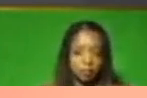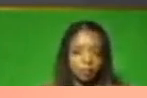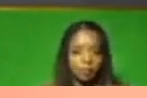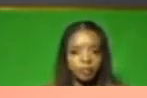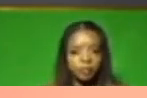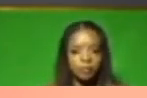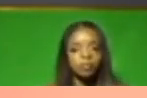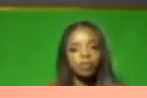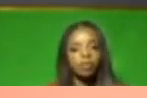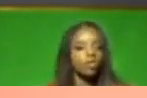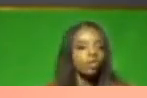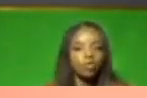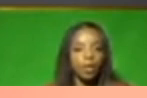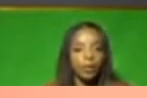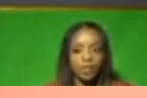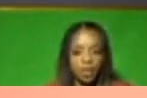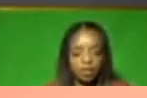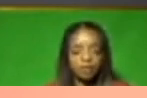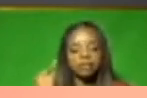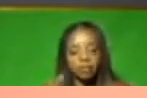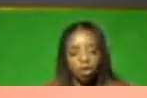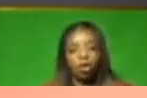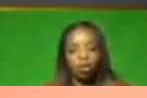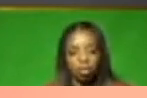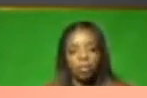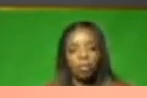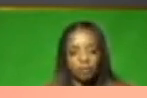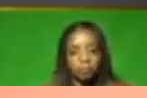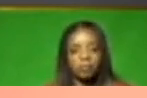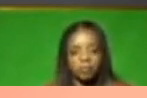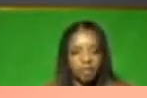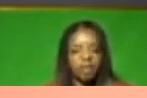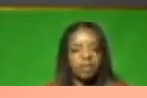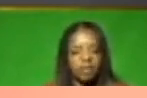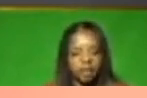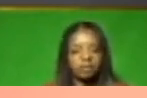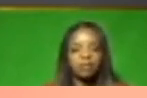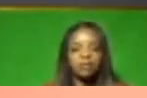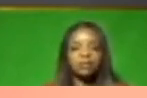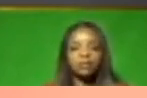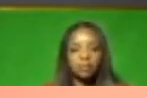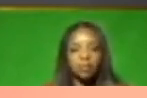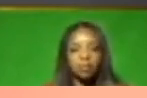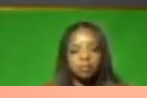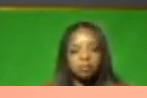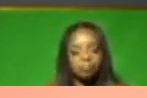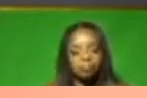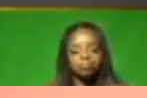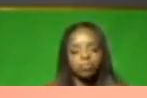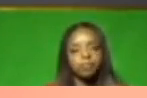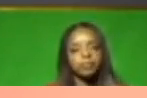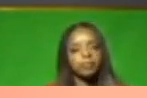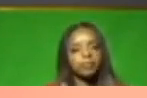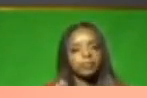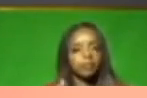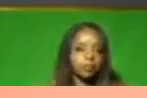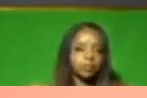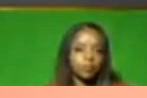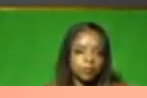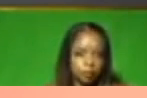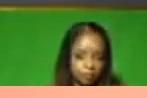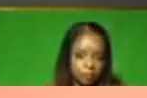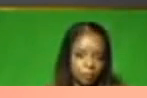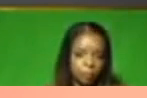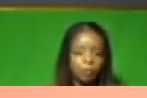cycle that leads to higher growth on a sustained basis. One of the greatest impediments